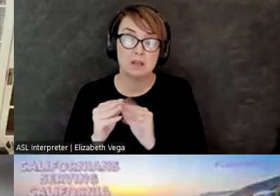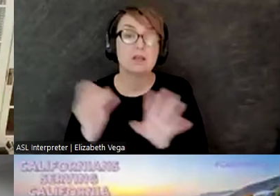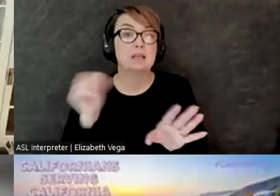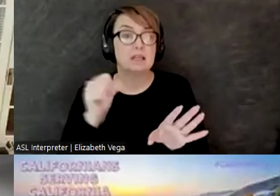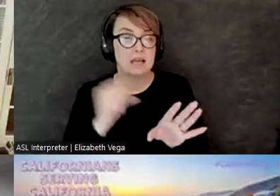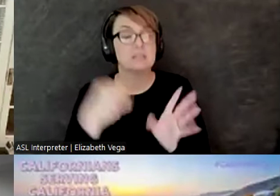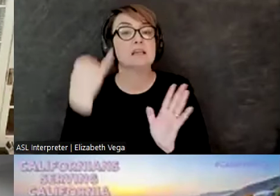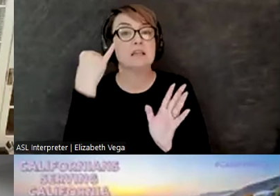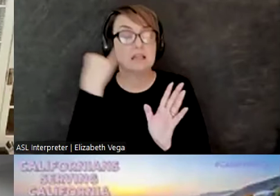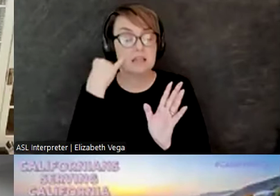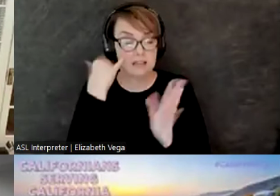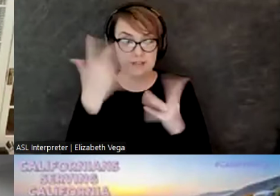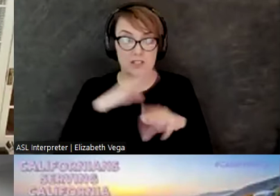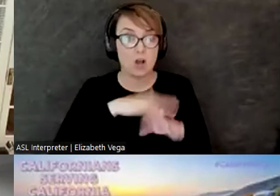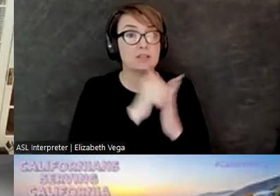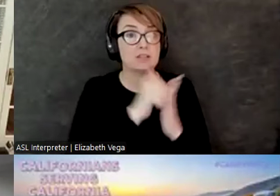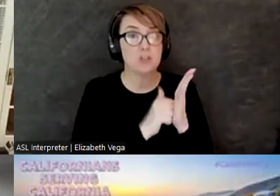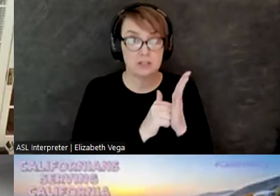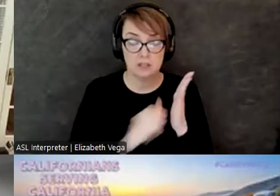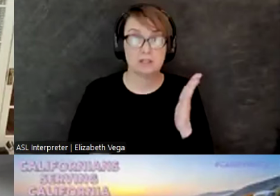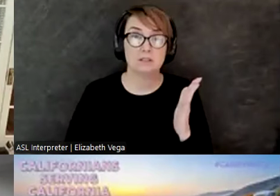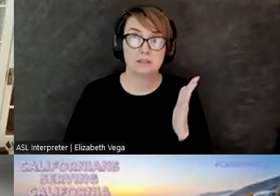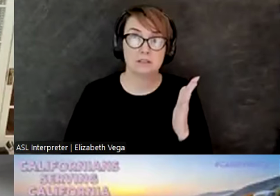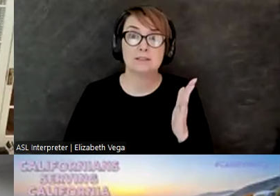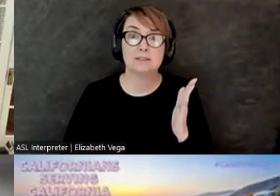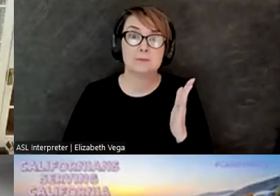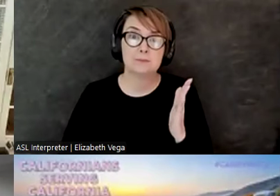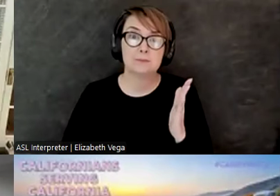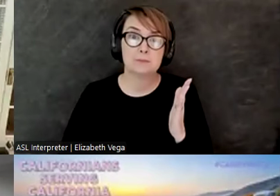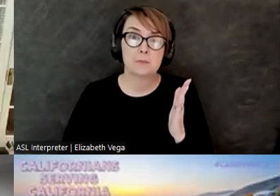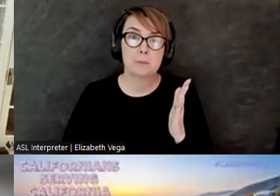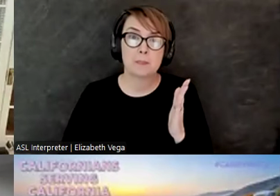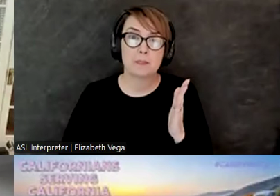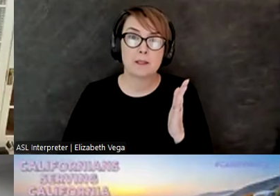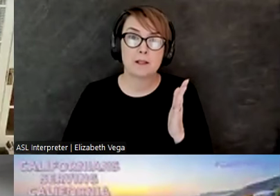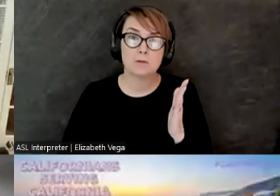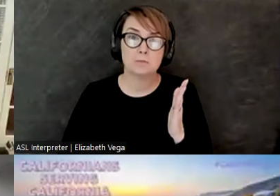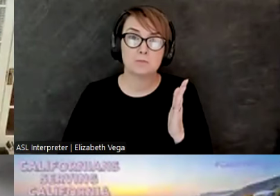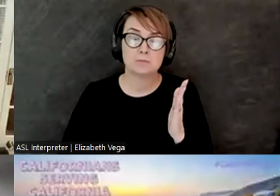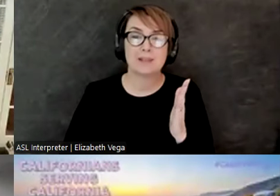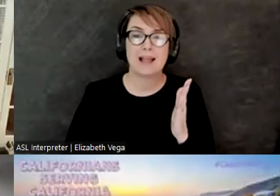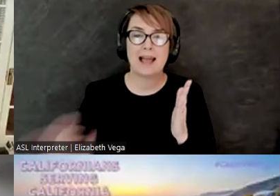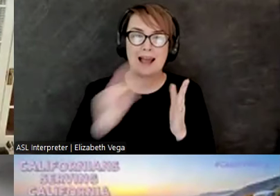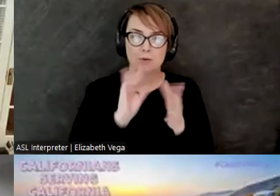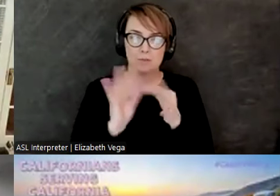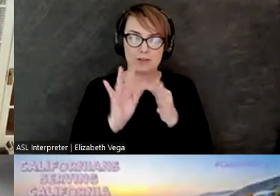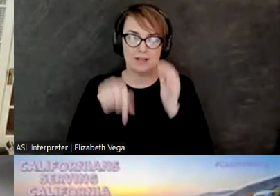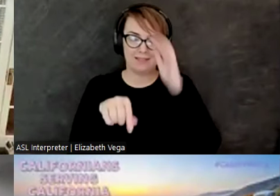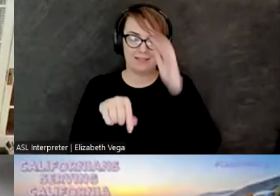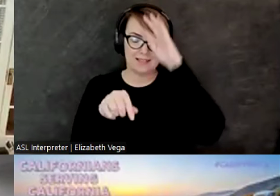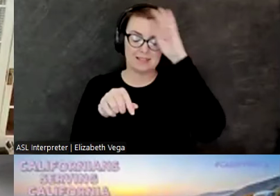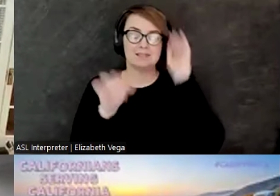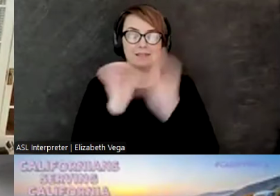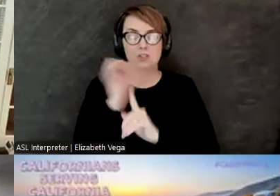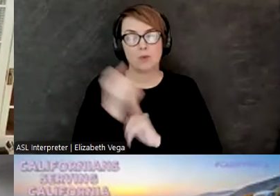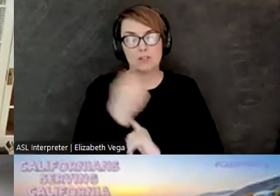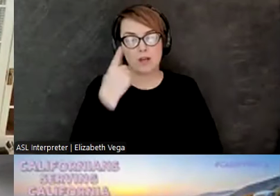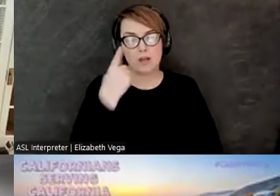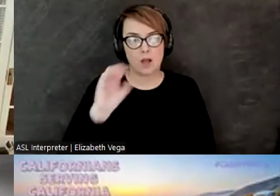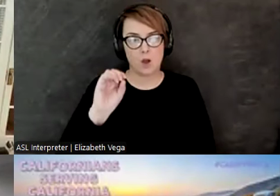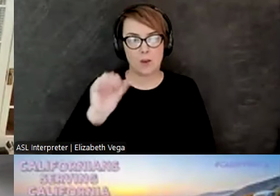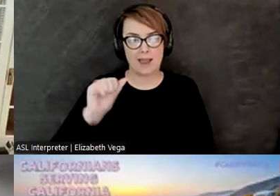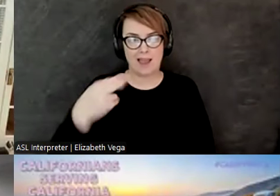been agendized, and I'll just mention in this case, OAH, I thought, did a great job in creating this agenda